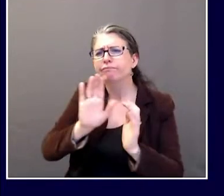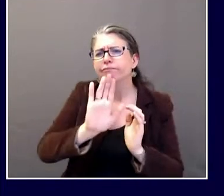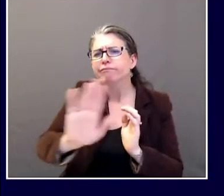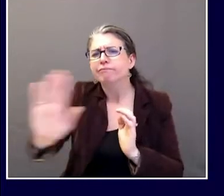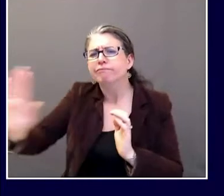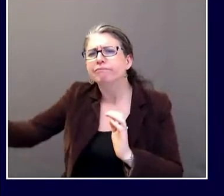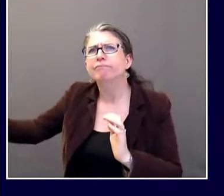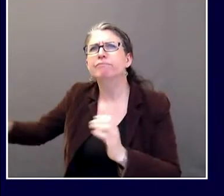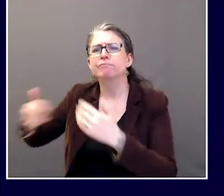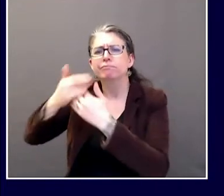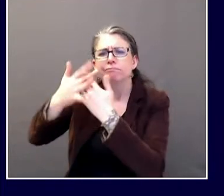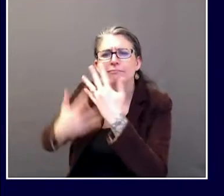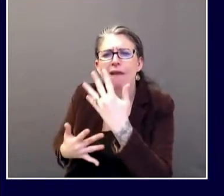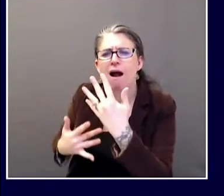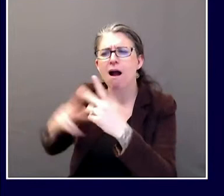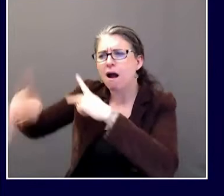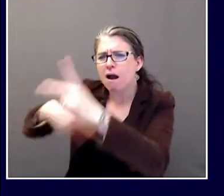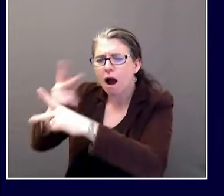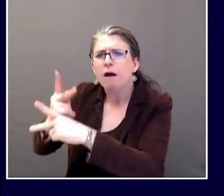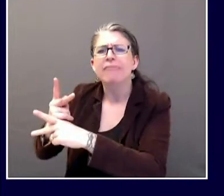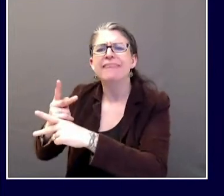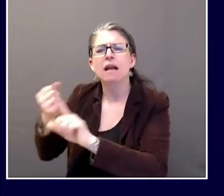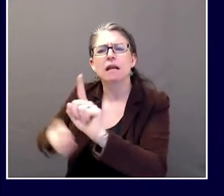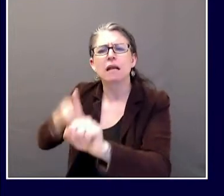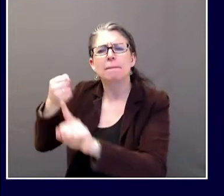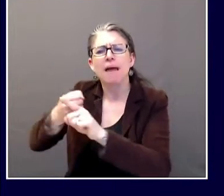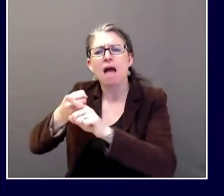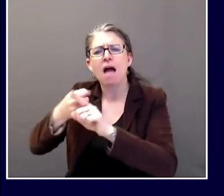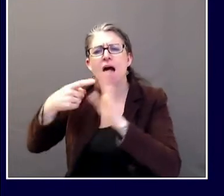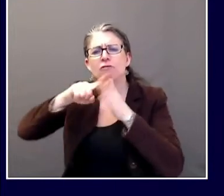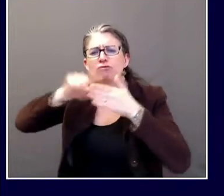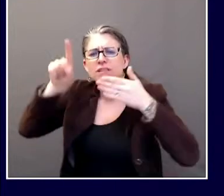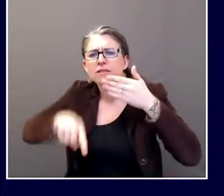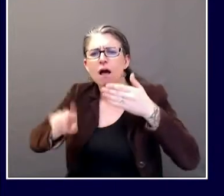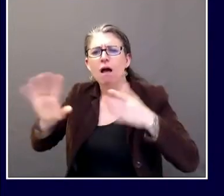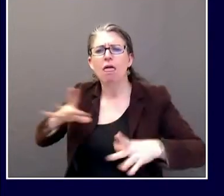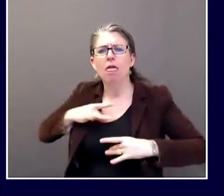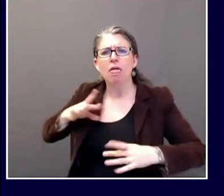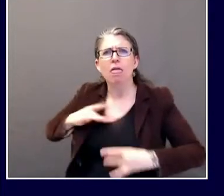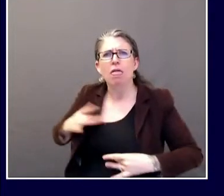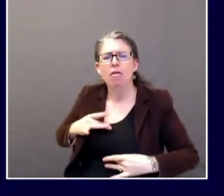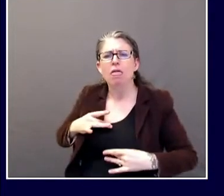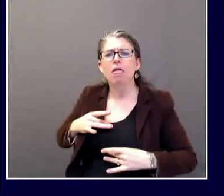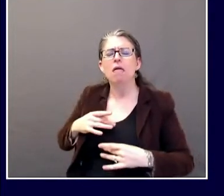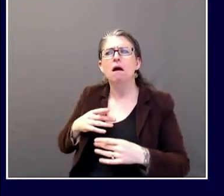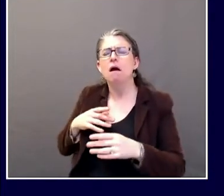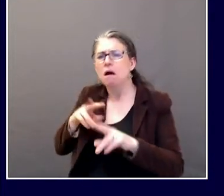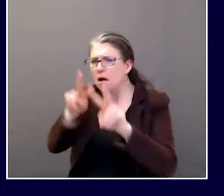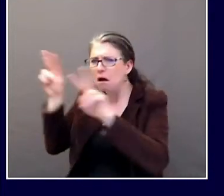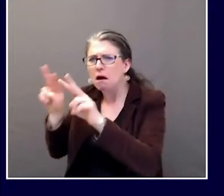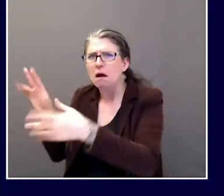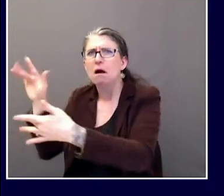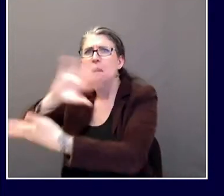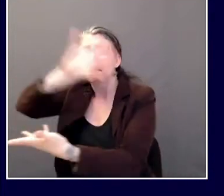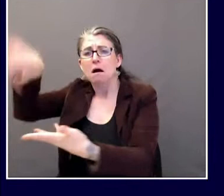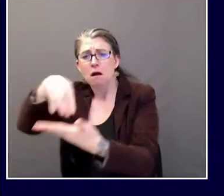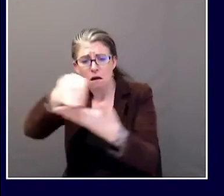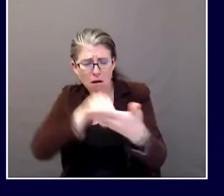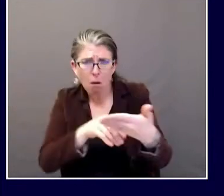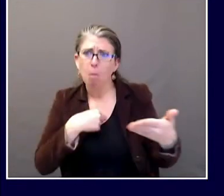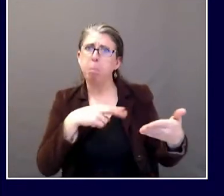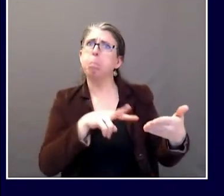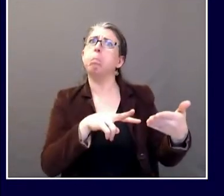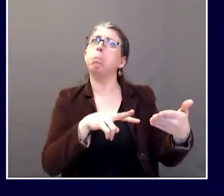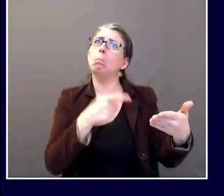could plausibly be the case. COVID-19 and the coronavirus operate in myriad and mysterious ways, but I haven't seen